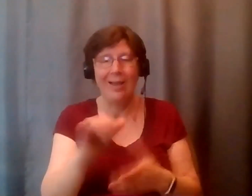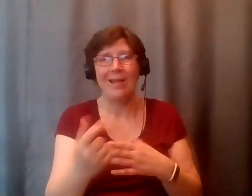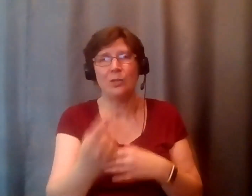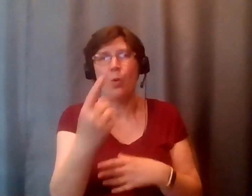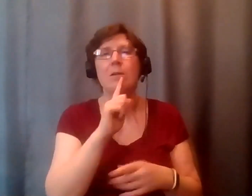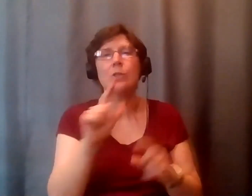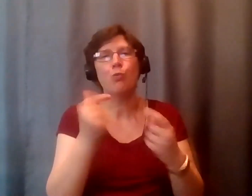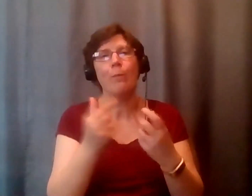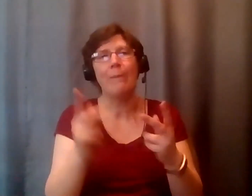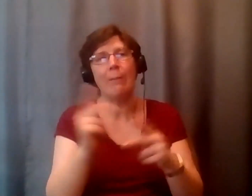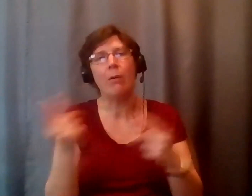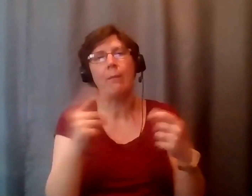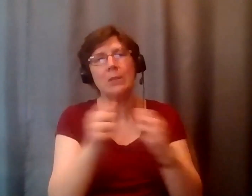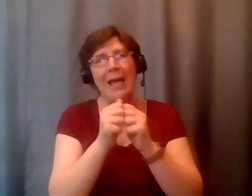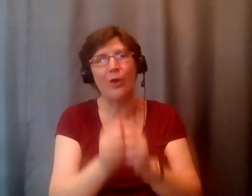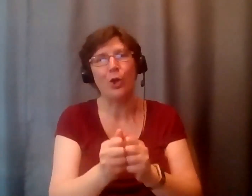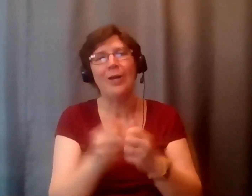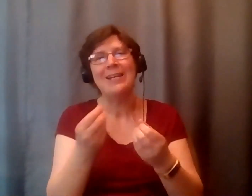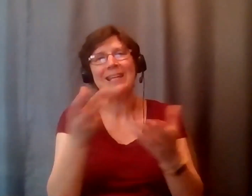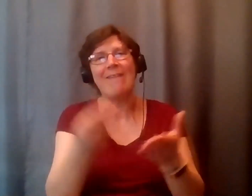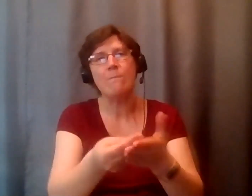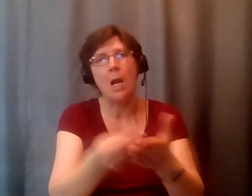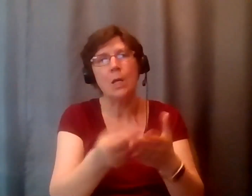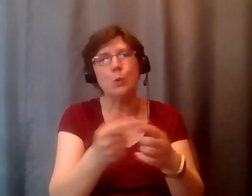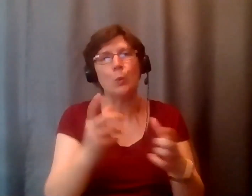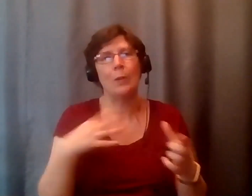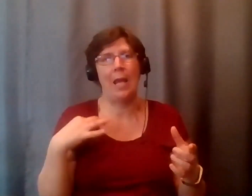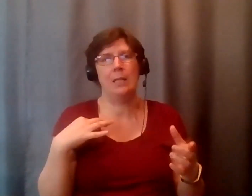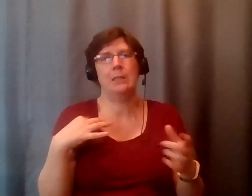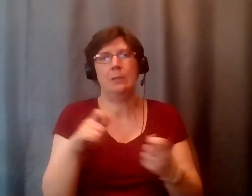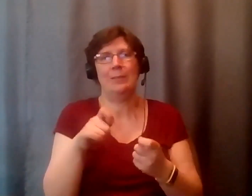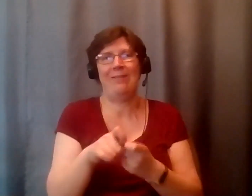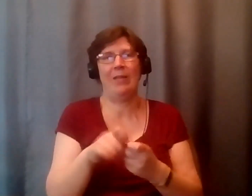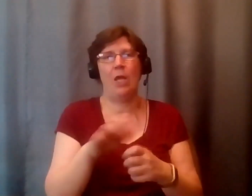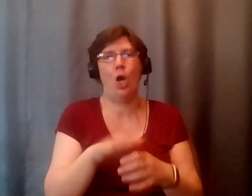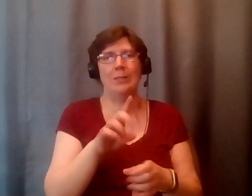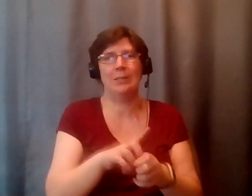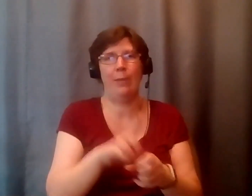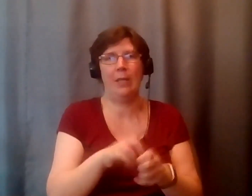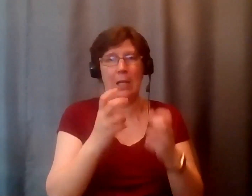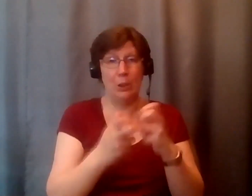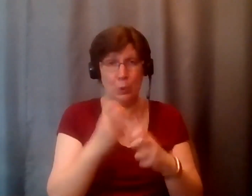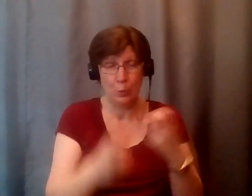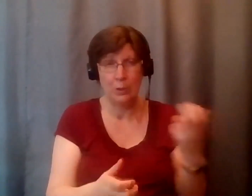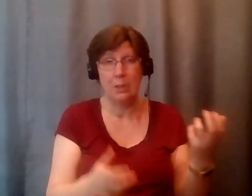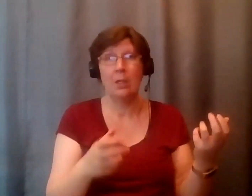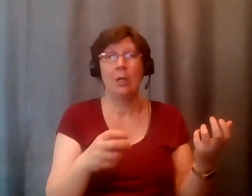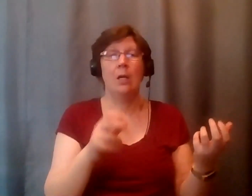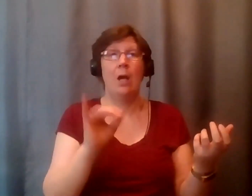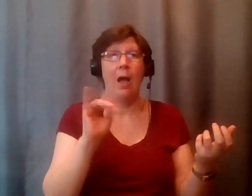group of people that got together and can give out money to candidates specifically on disability issues. The iPad, the